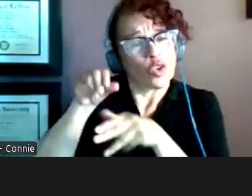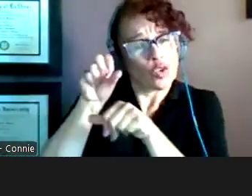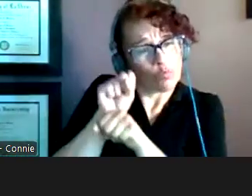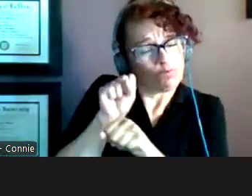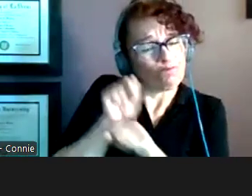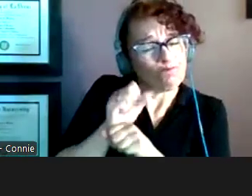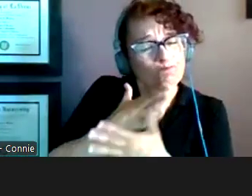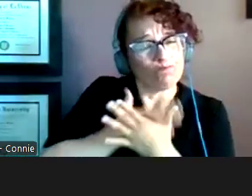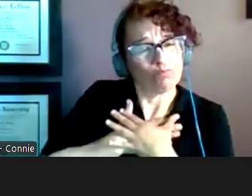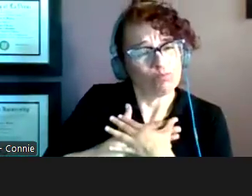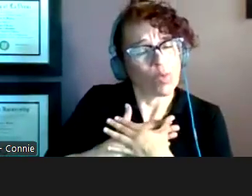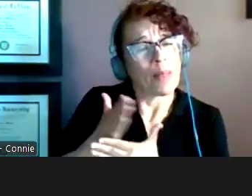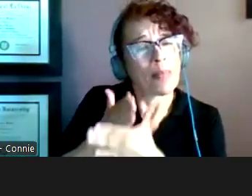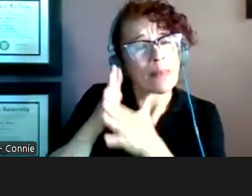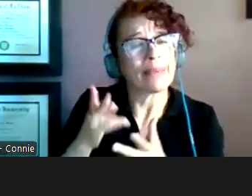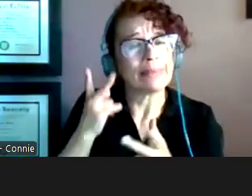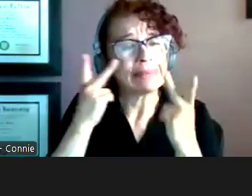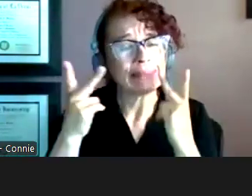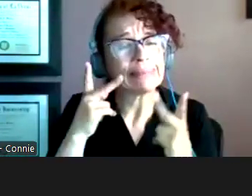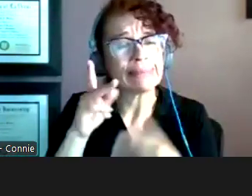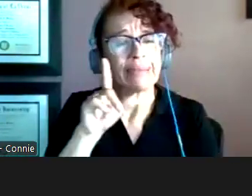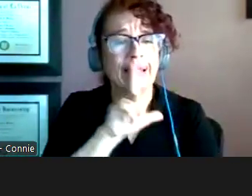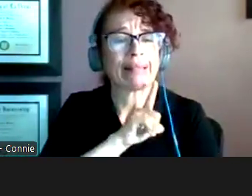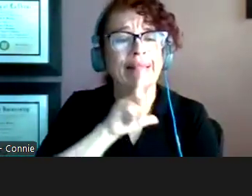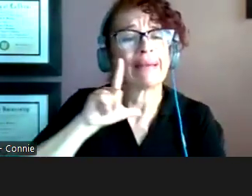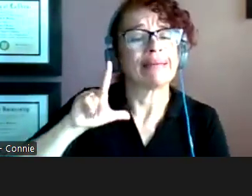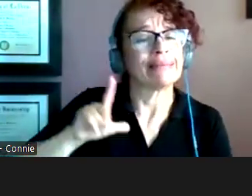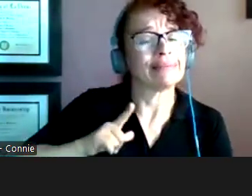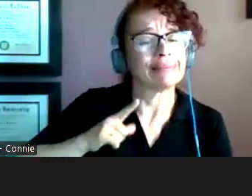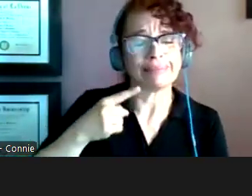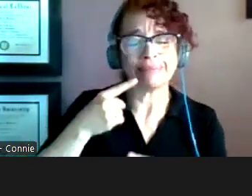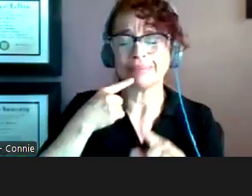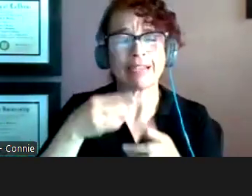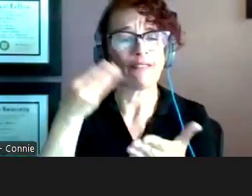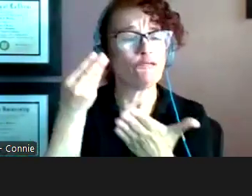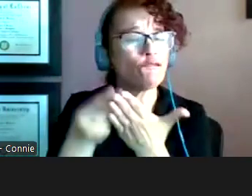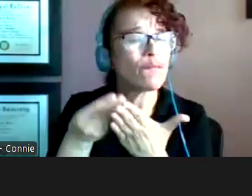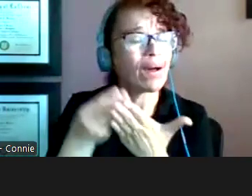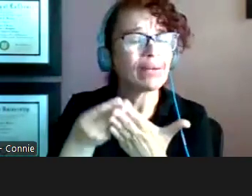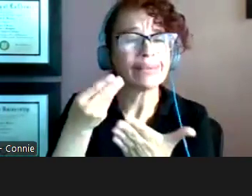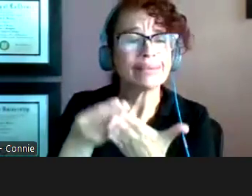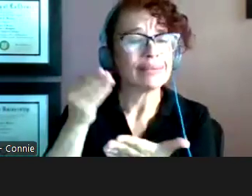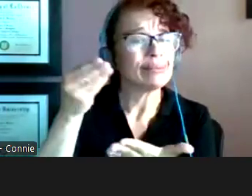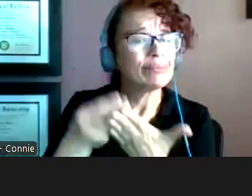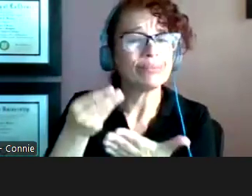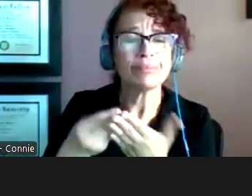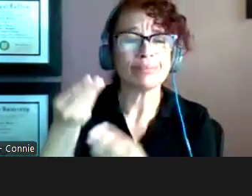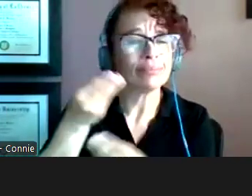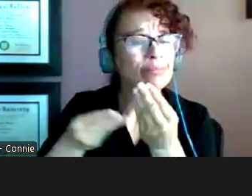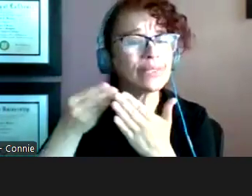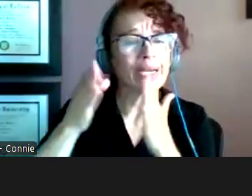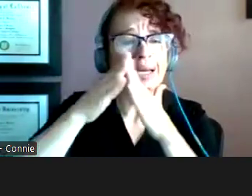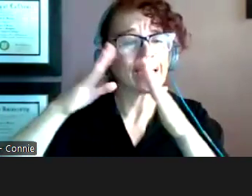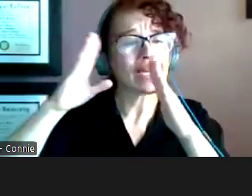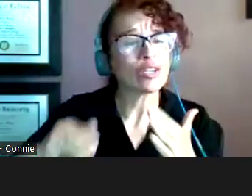very heartened to see that the legislature reinstated the funding for the